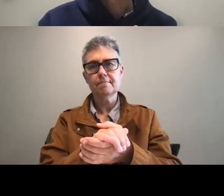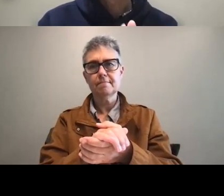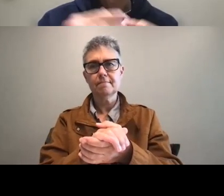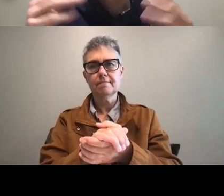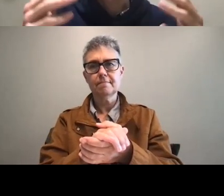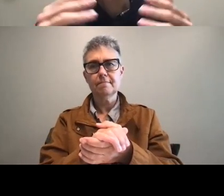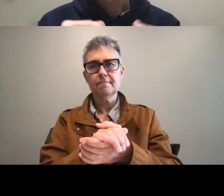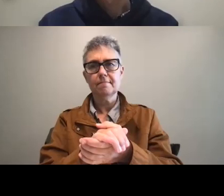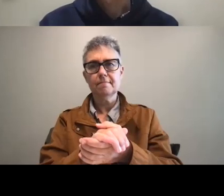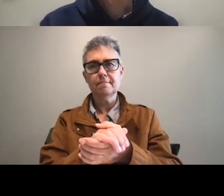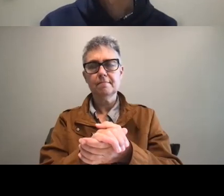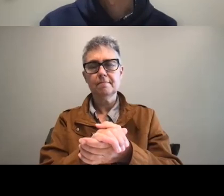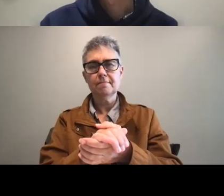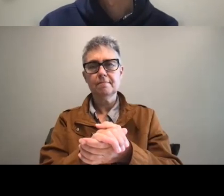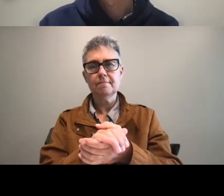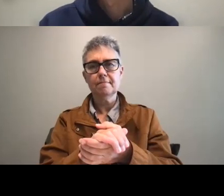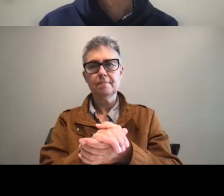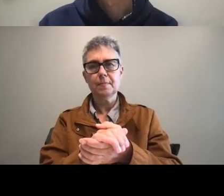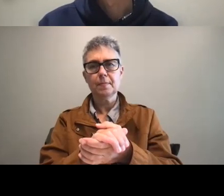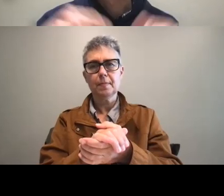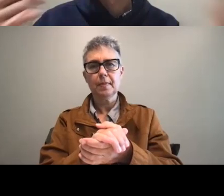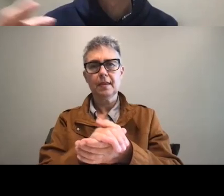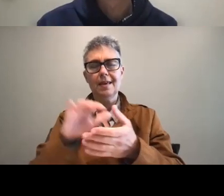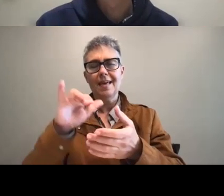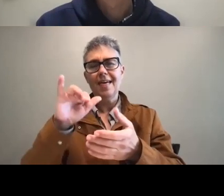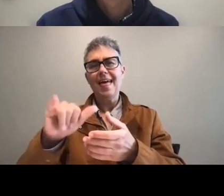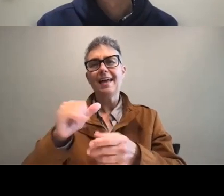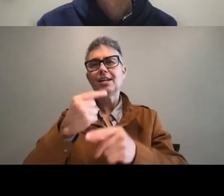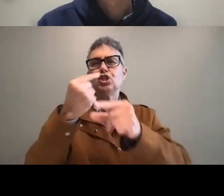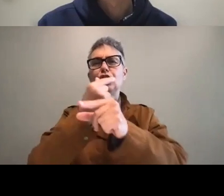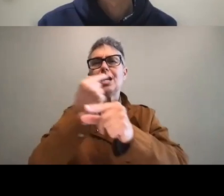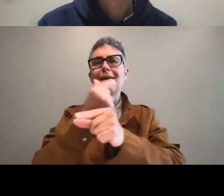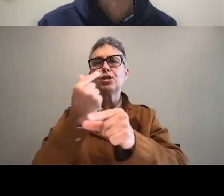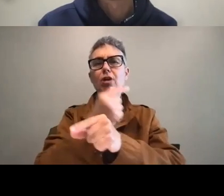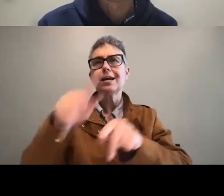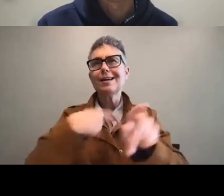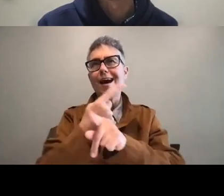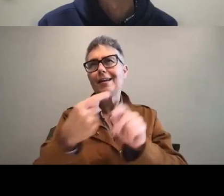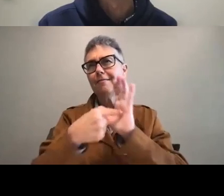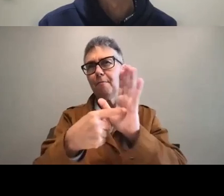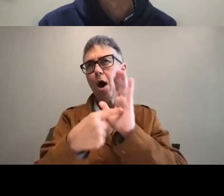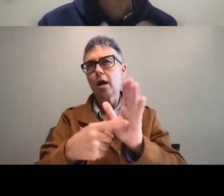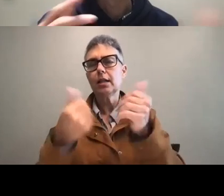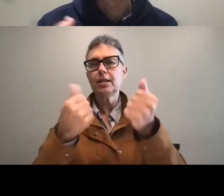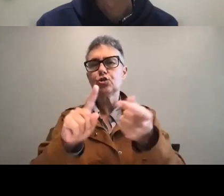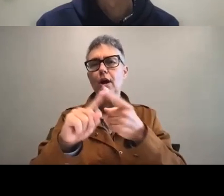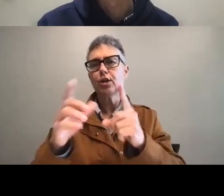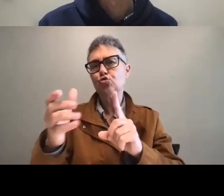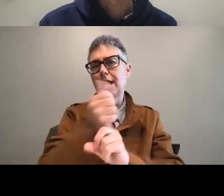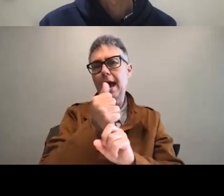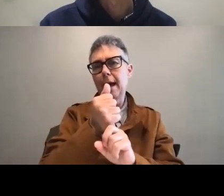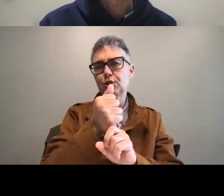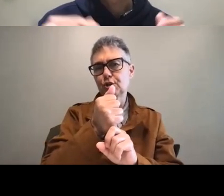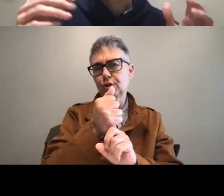I think all of these sort of geometric generated models are trying to capture sort of one idea is